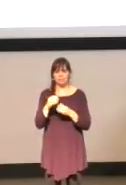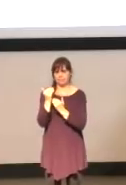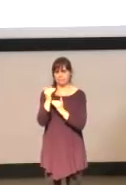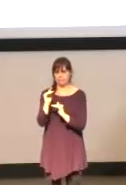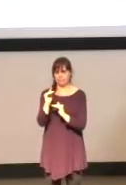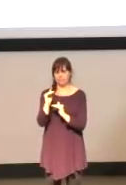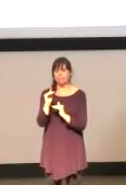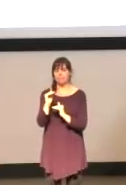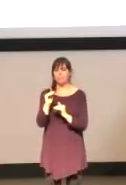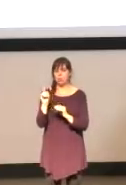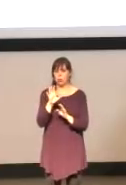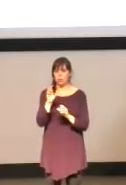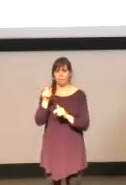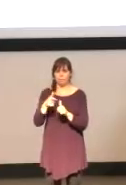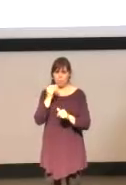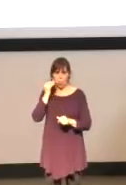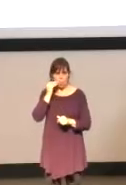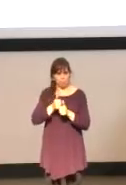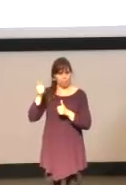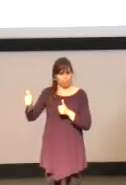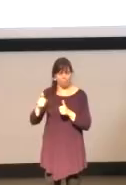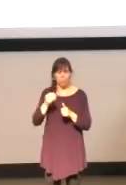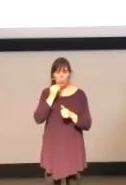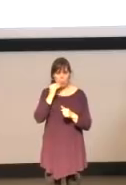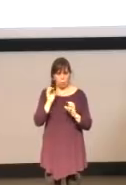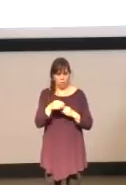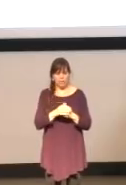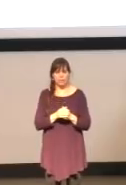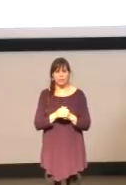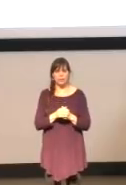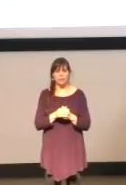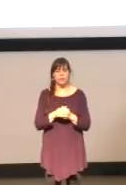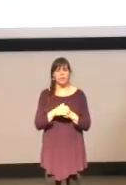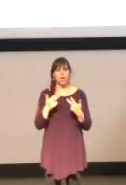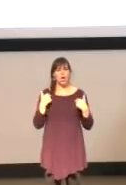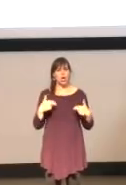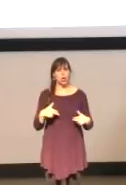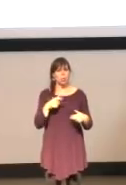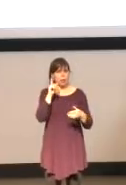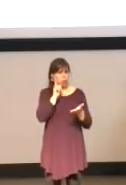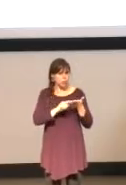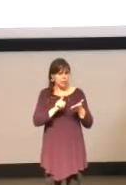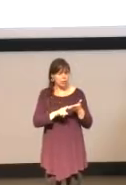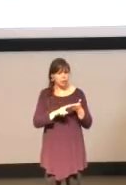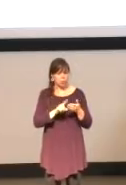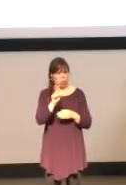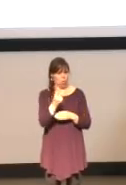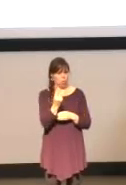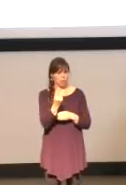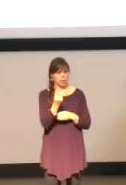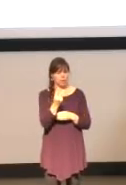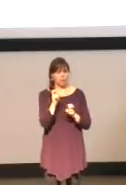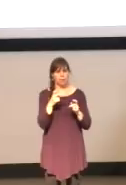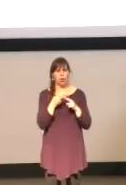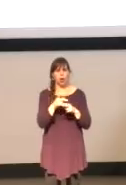restricted to be conducted remotely, basically from a home office. And the human research was only allowing initially